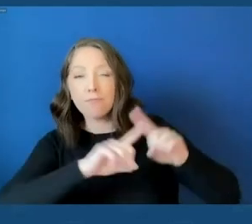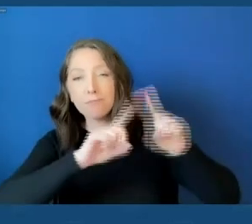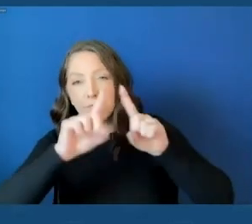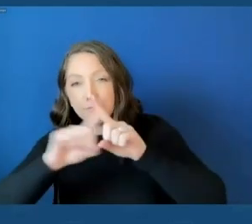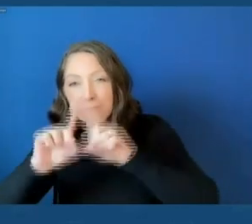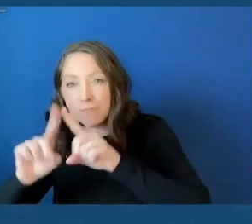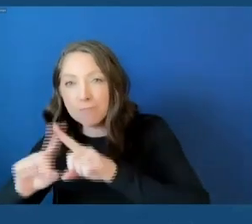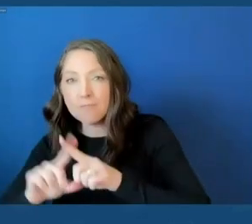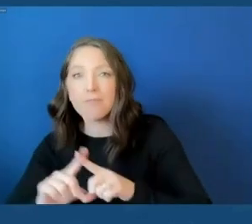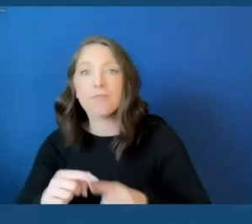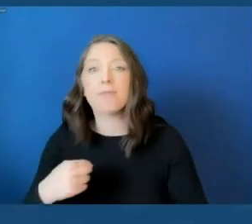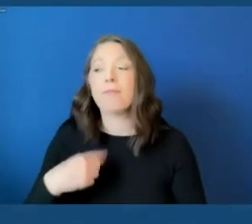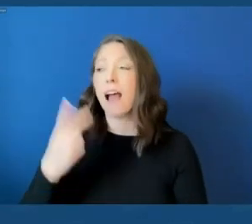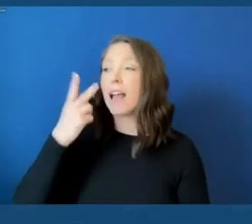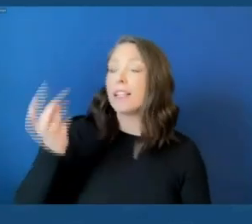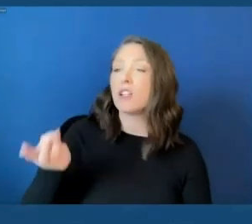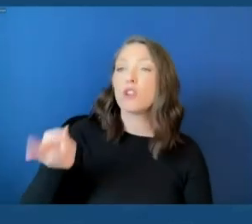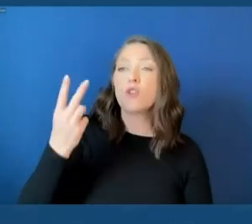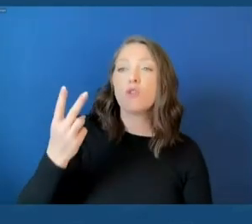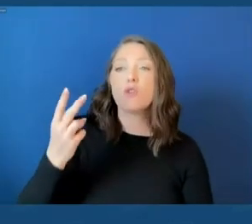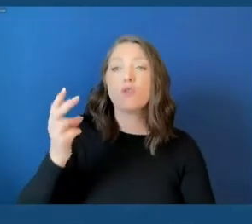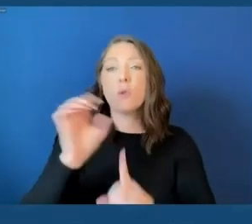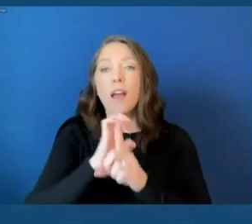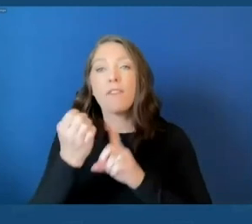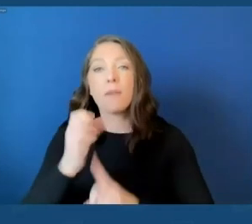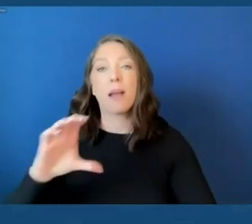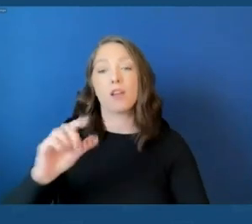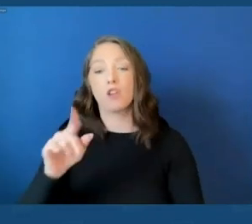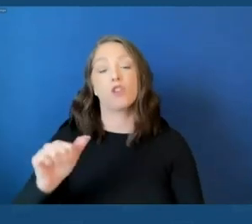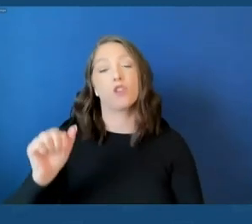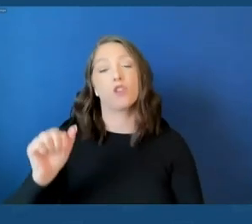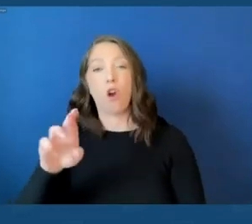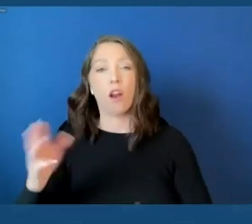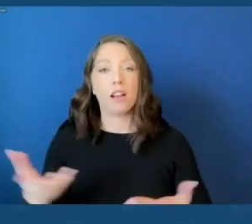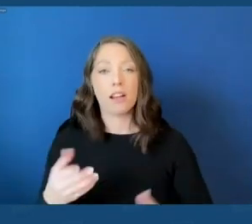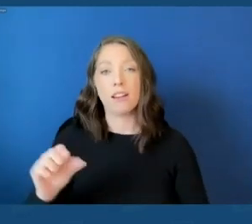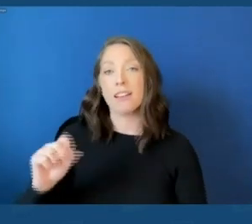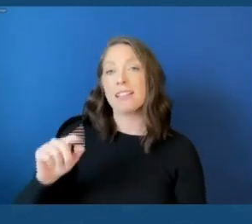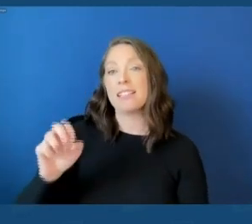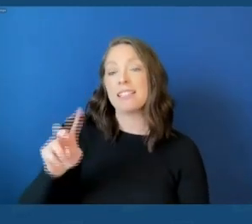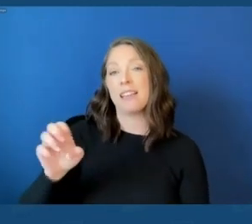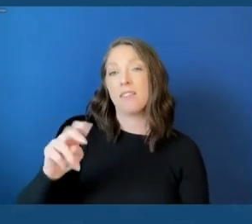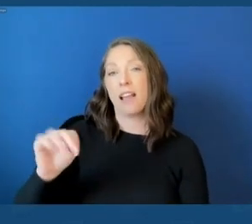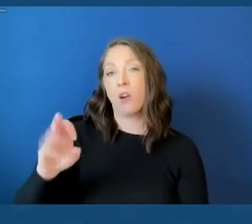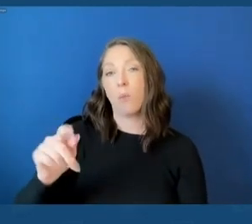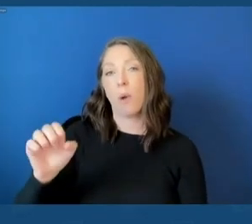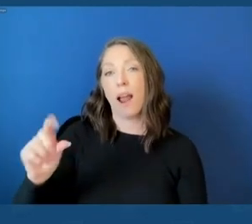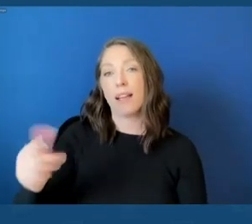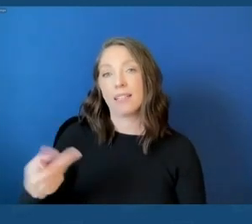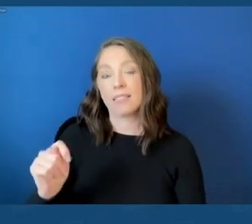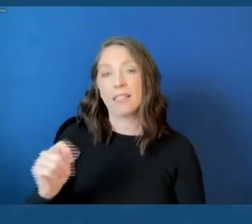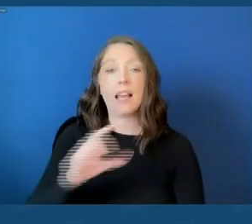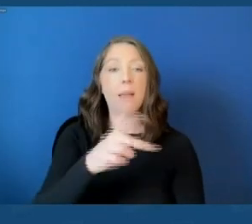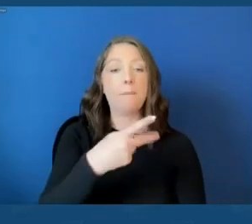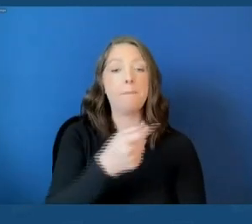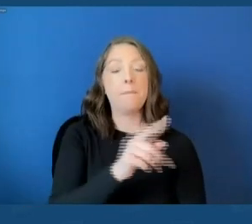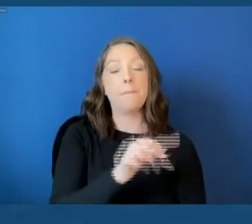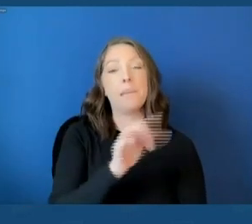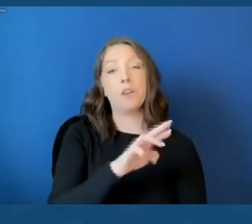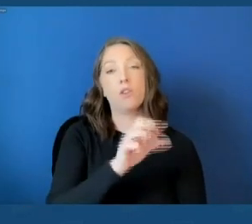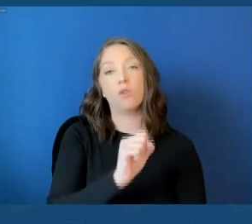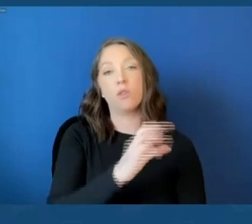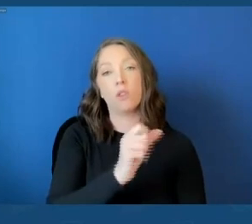two environmental czars here, Steve Engelbright and Peter Scully. Just thank you for all you do,